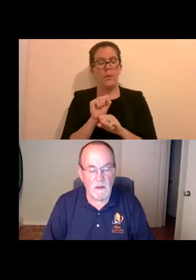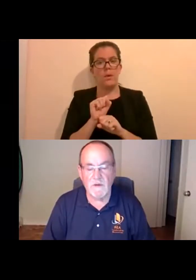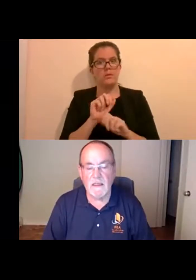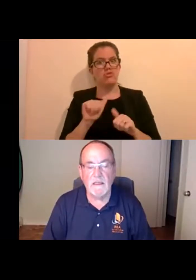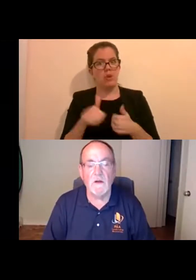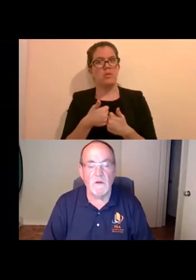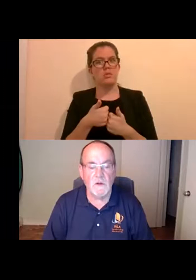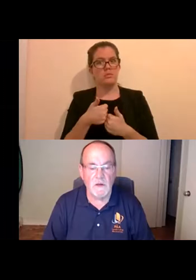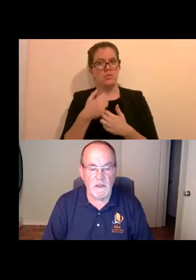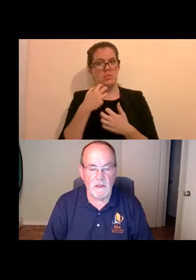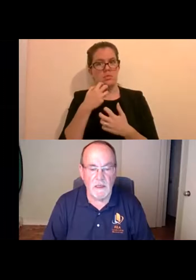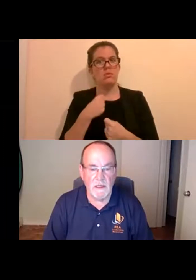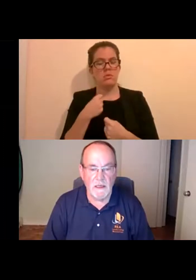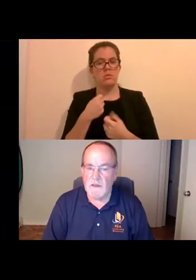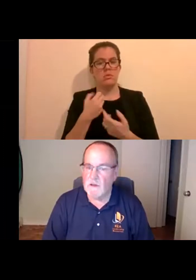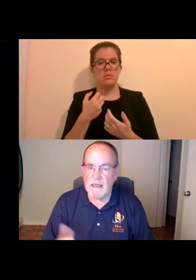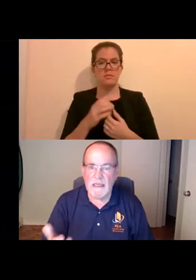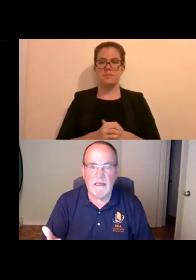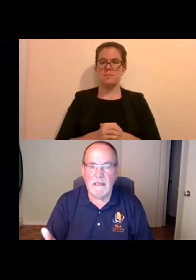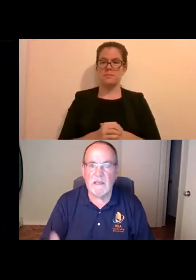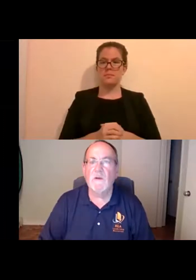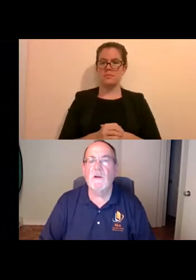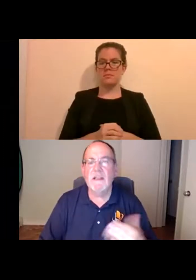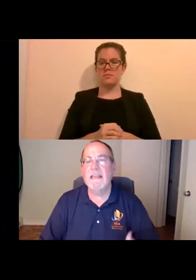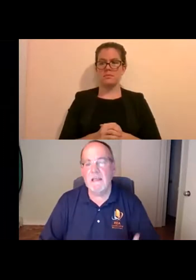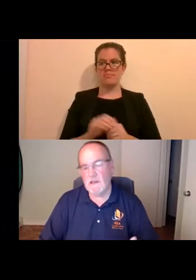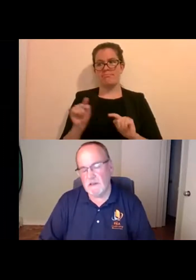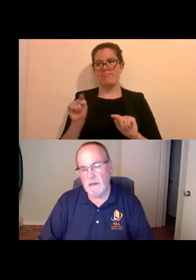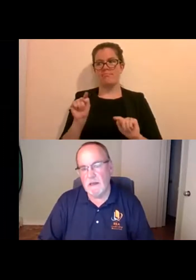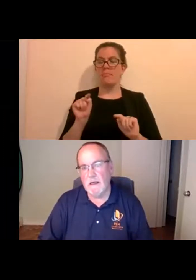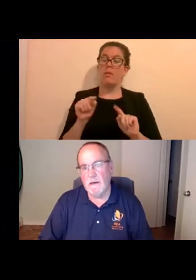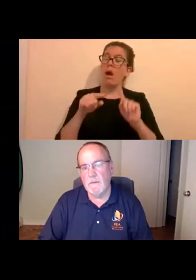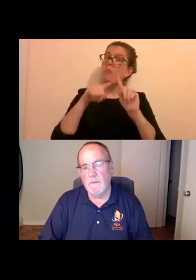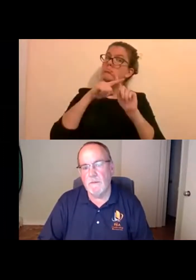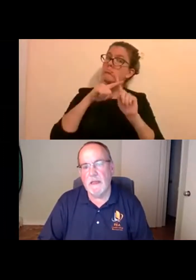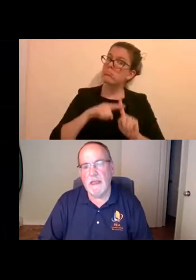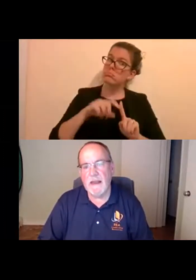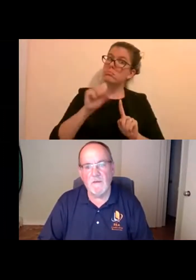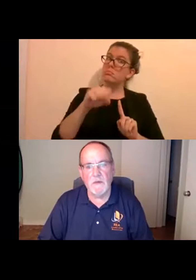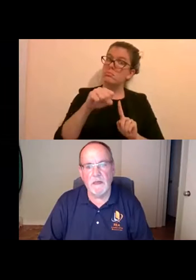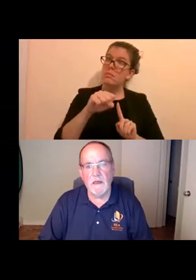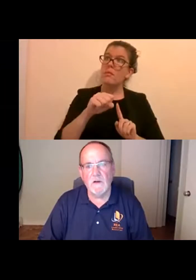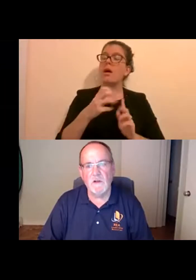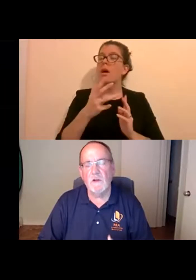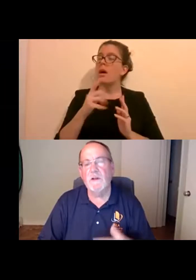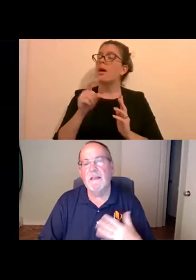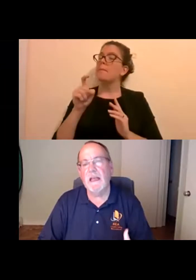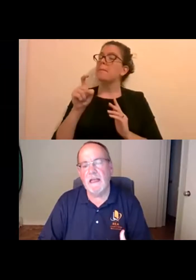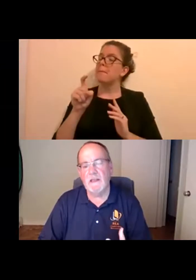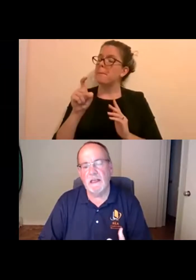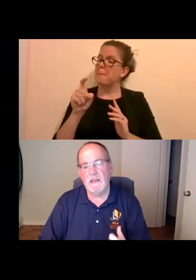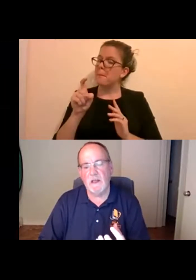in terms of the enculturation. So again, these are good things, but they have to be understood